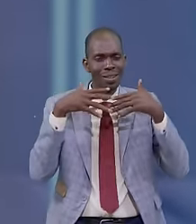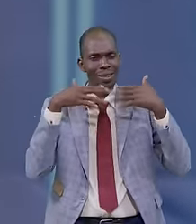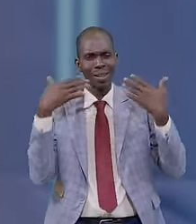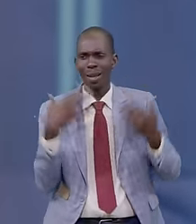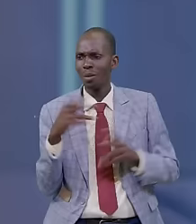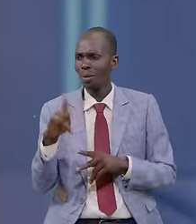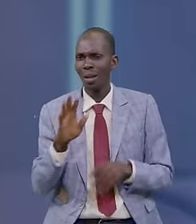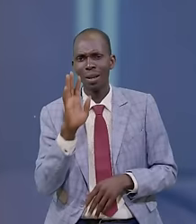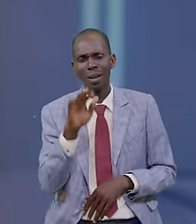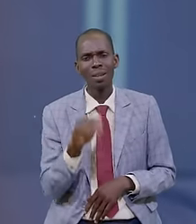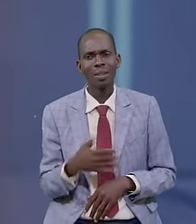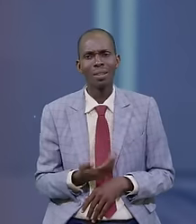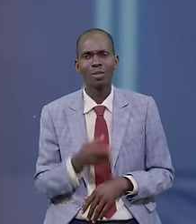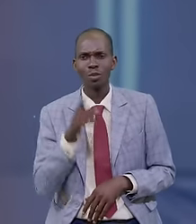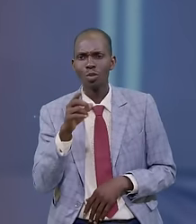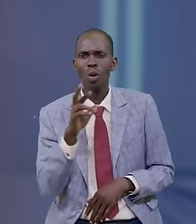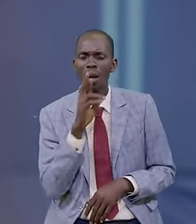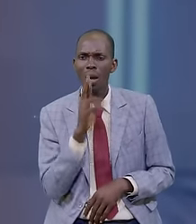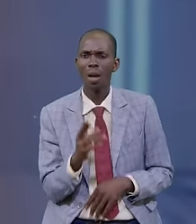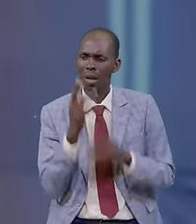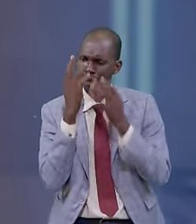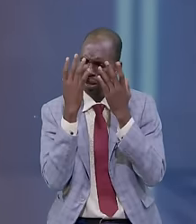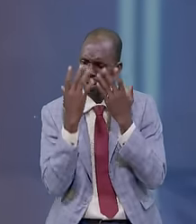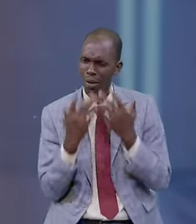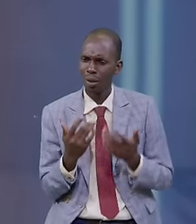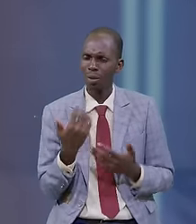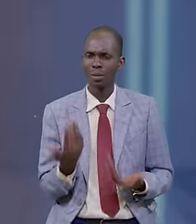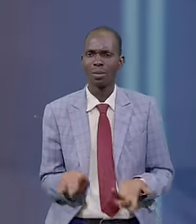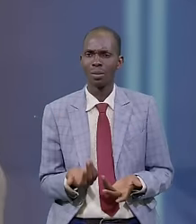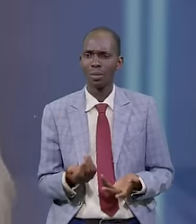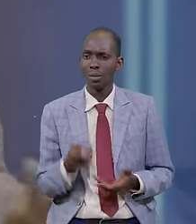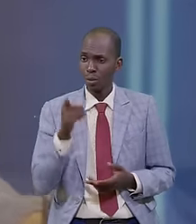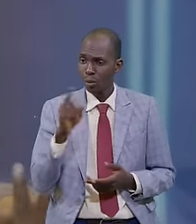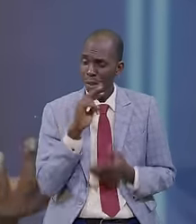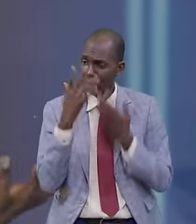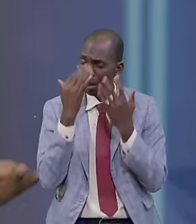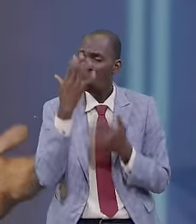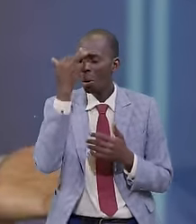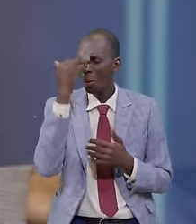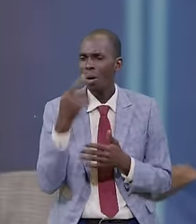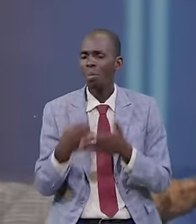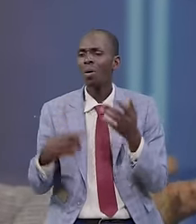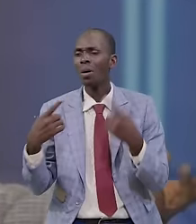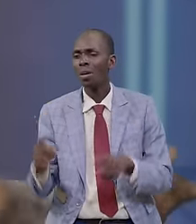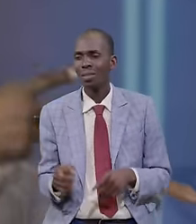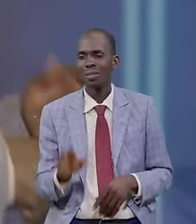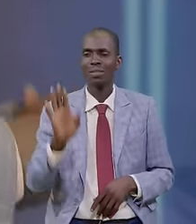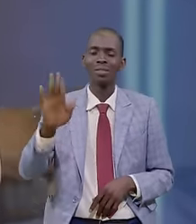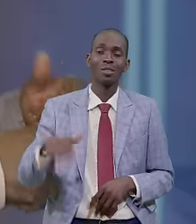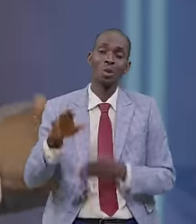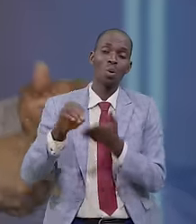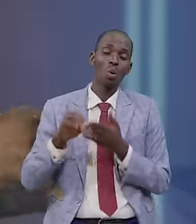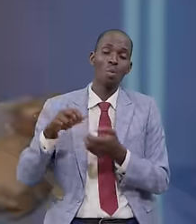are sad. If anybody should be sad here, I should be sad, but in sadness, I know how